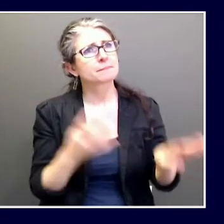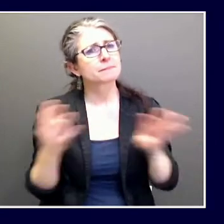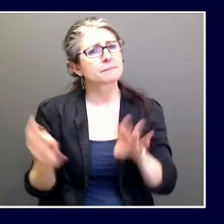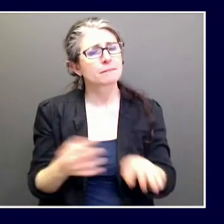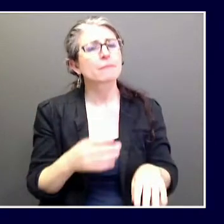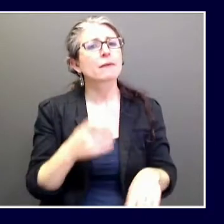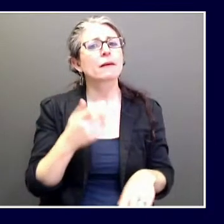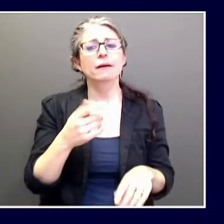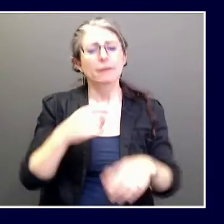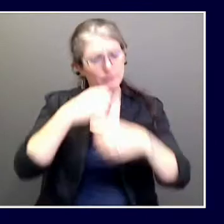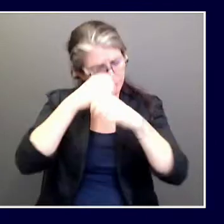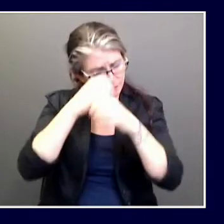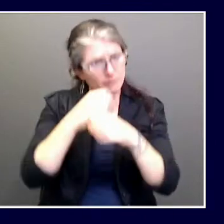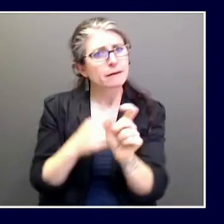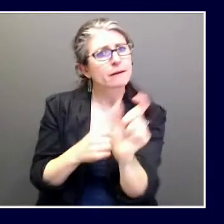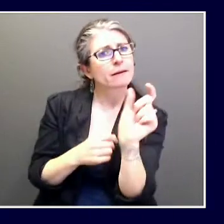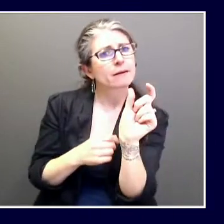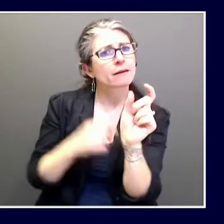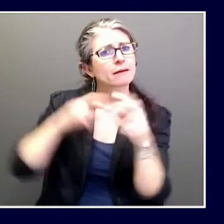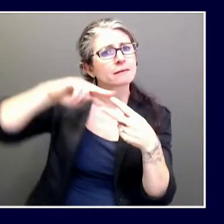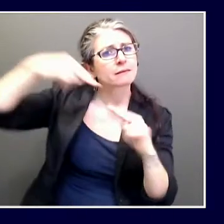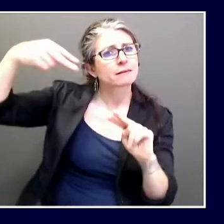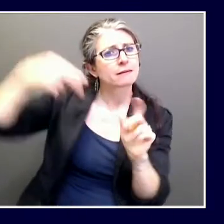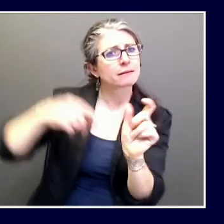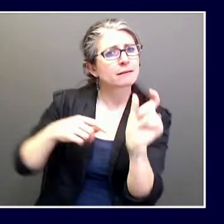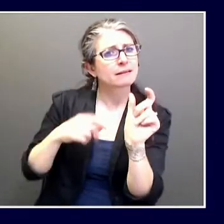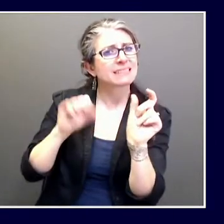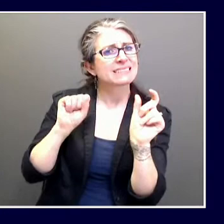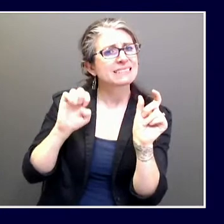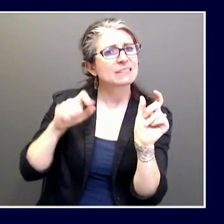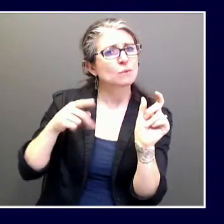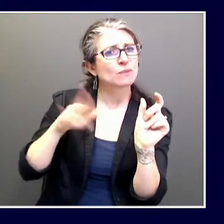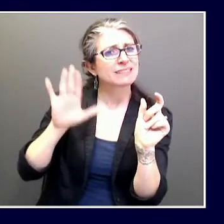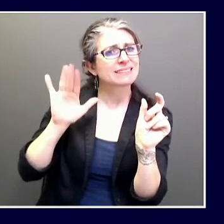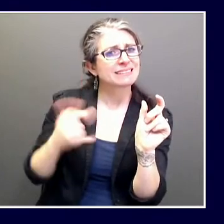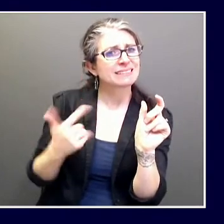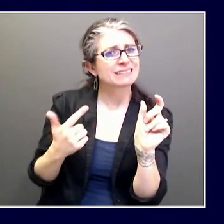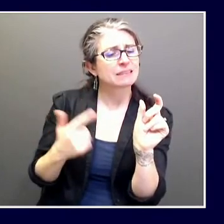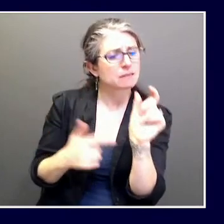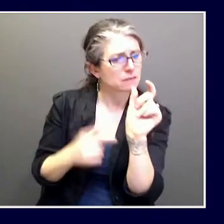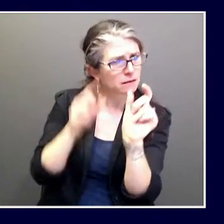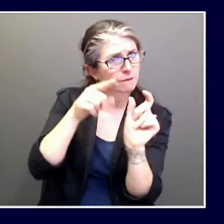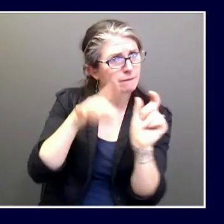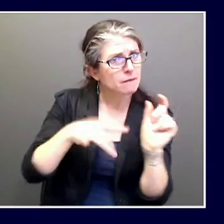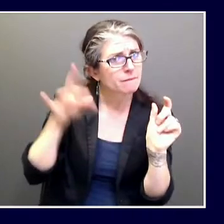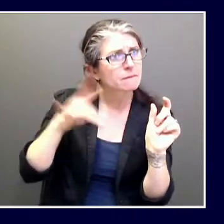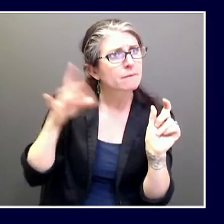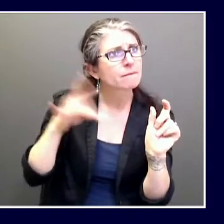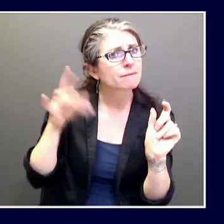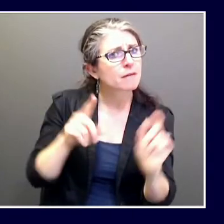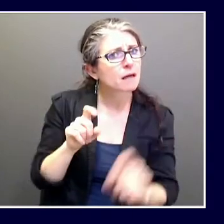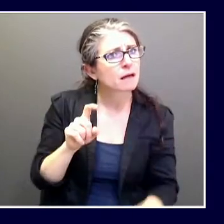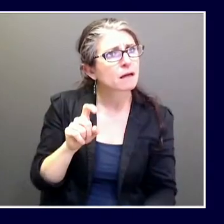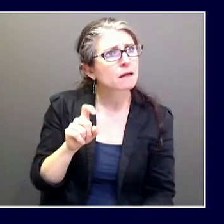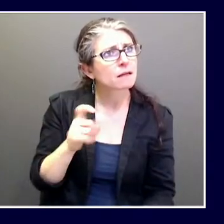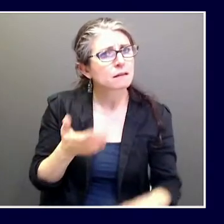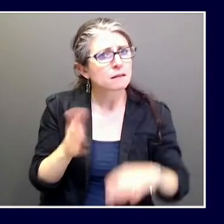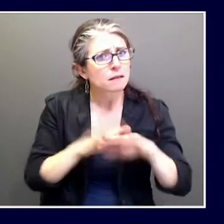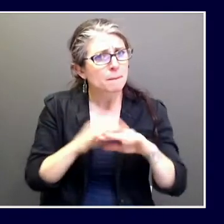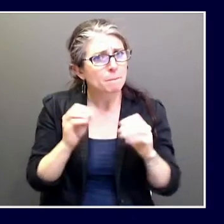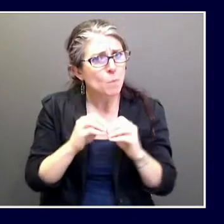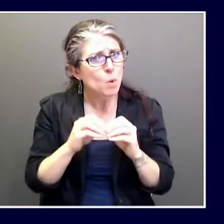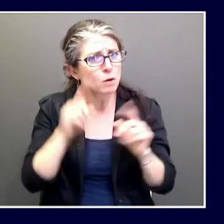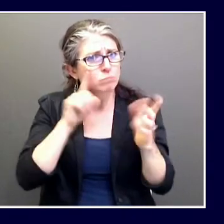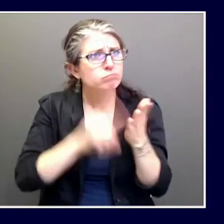our efforts? It's not so much about expanding them, Patty. So yes, that is true that the US CDC is